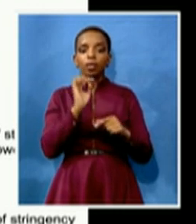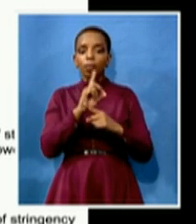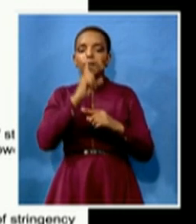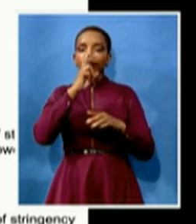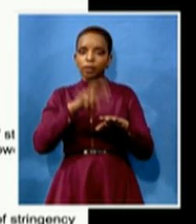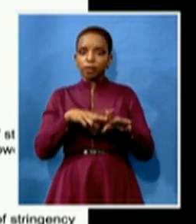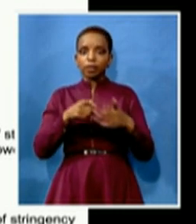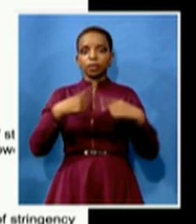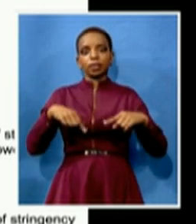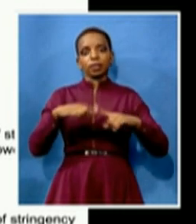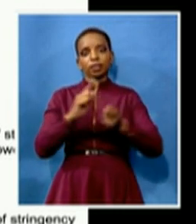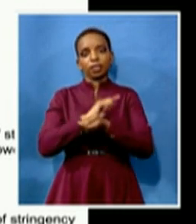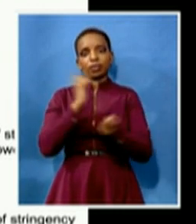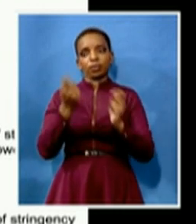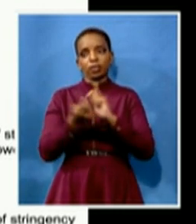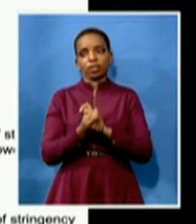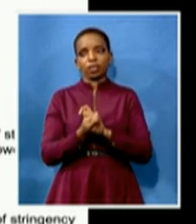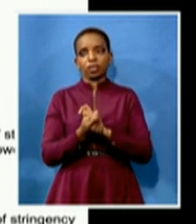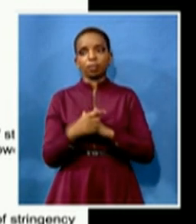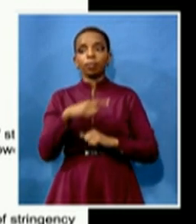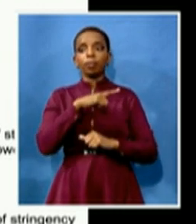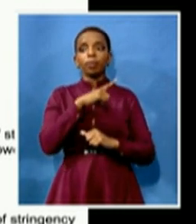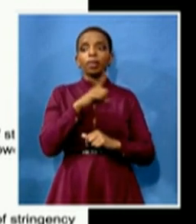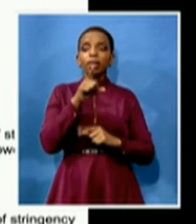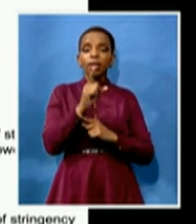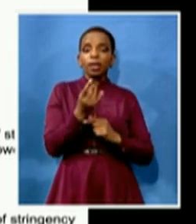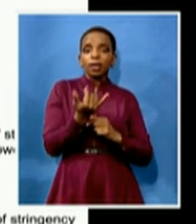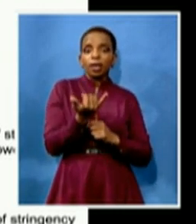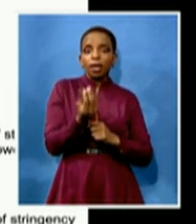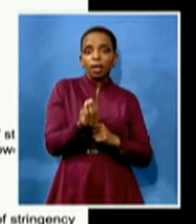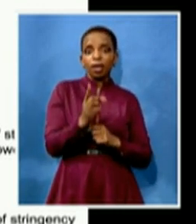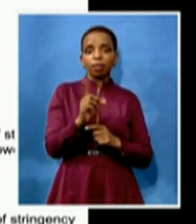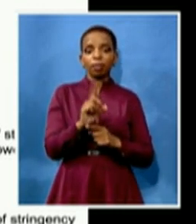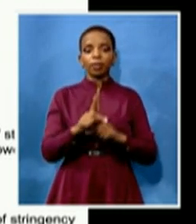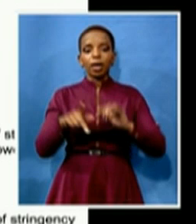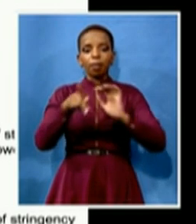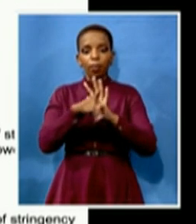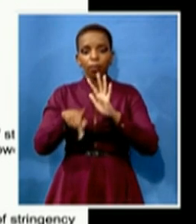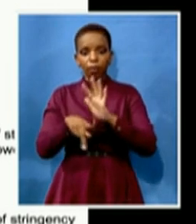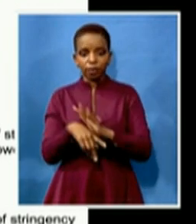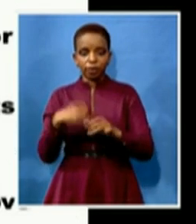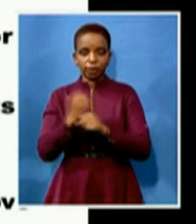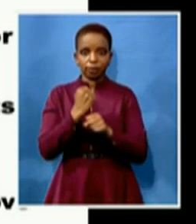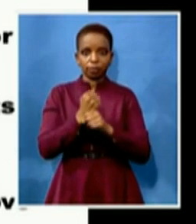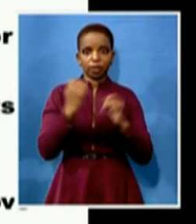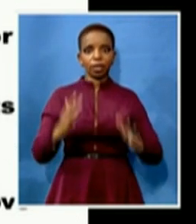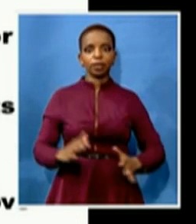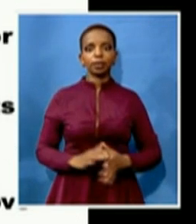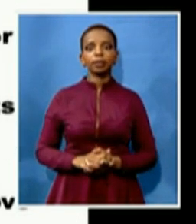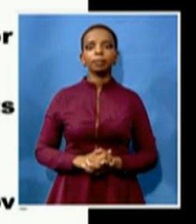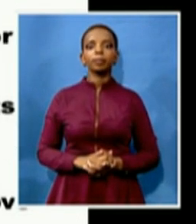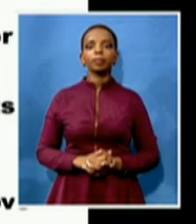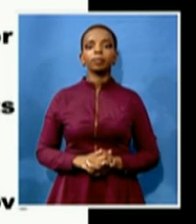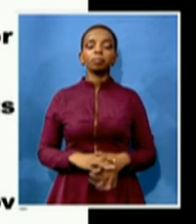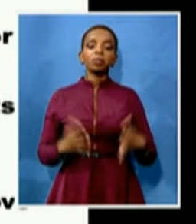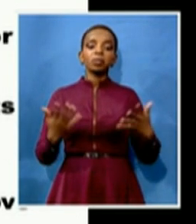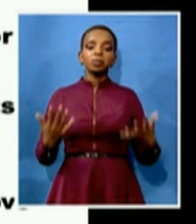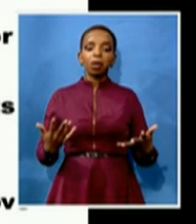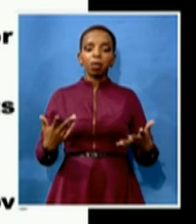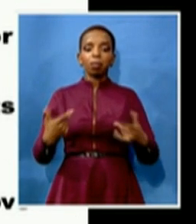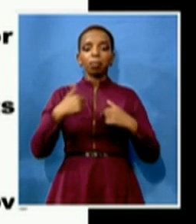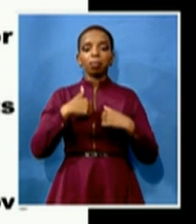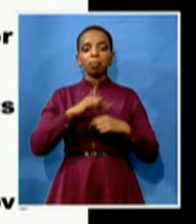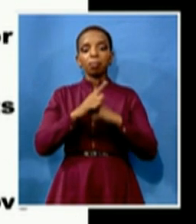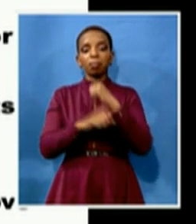policymakers for different administrative units. So let me conclude here. So we've developed a dual